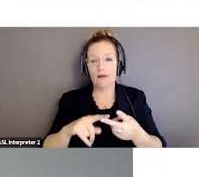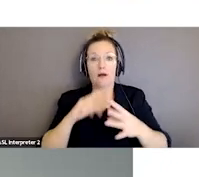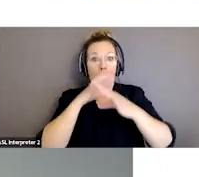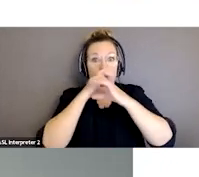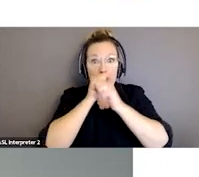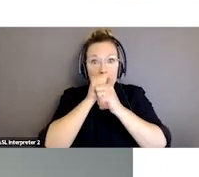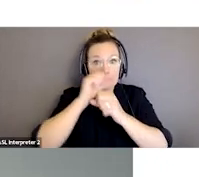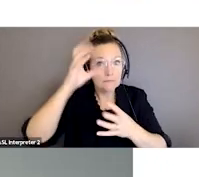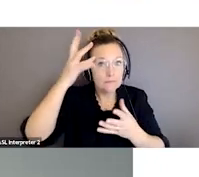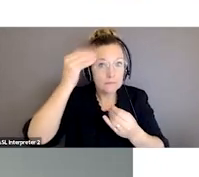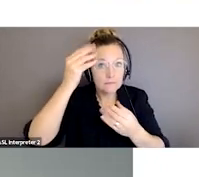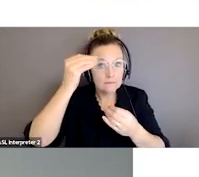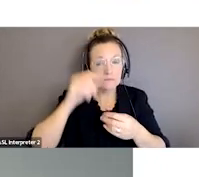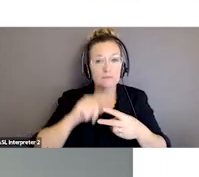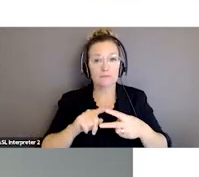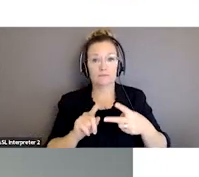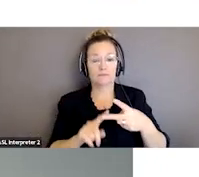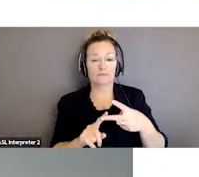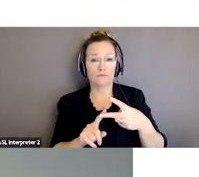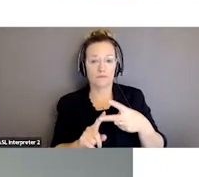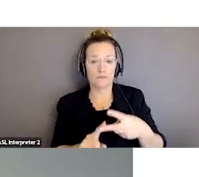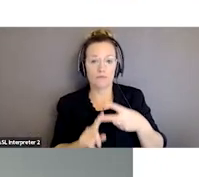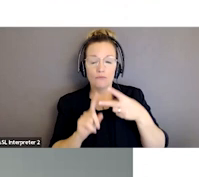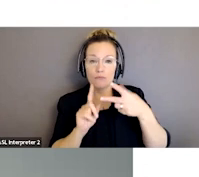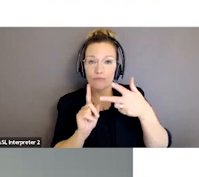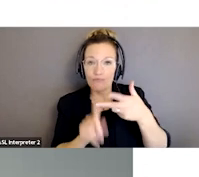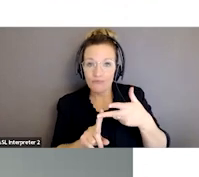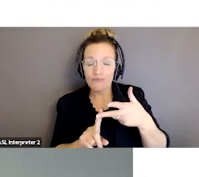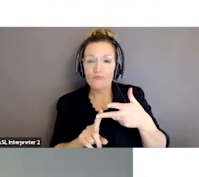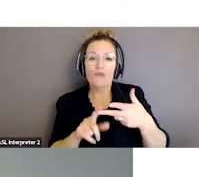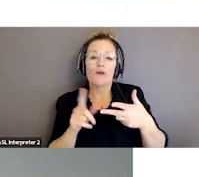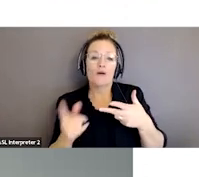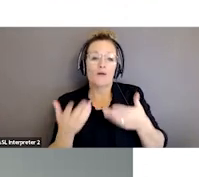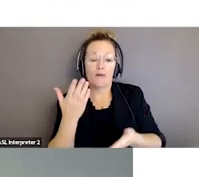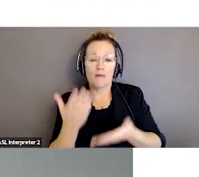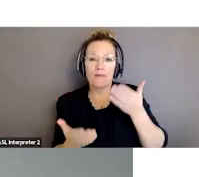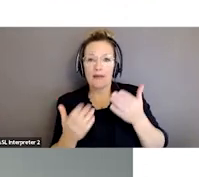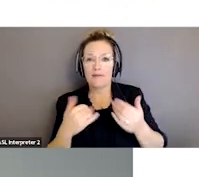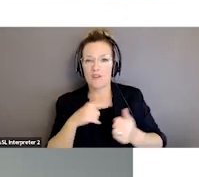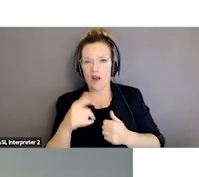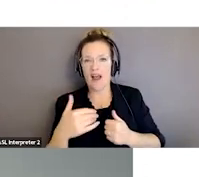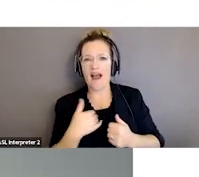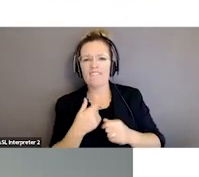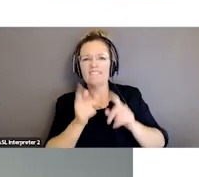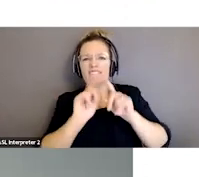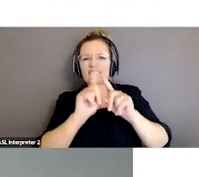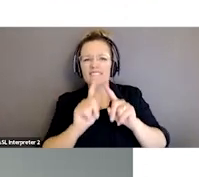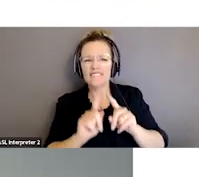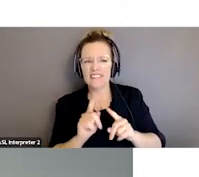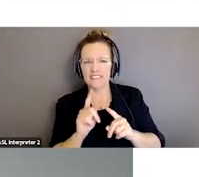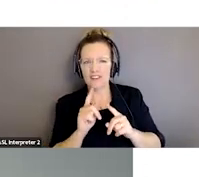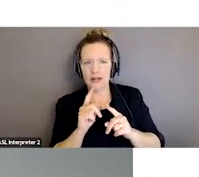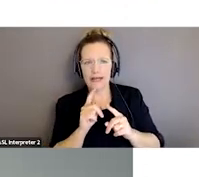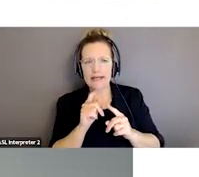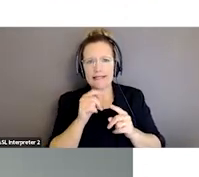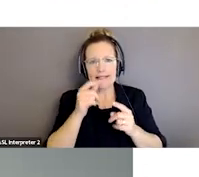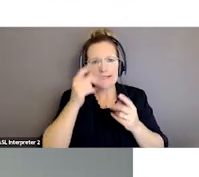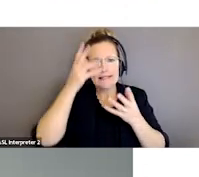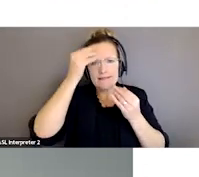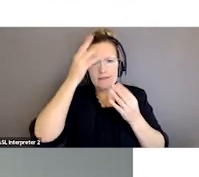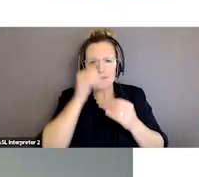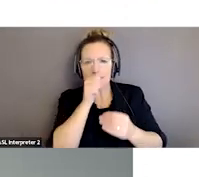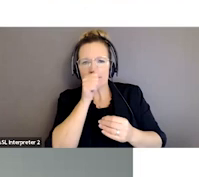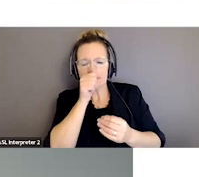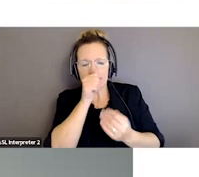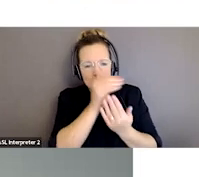information. It should include keeping an inventory of your trade secrets, and certainly restricting access to those